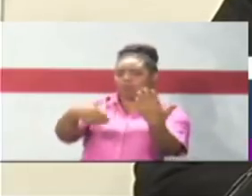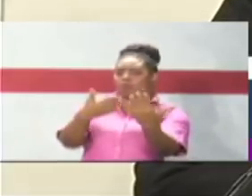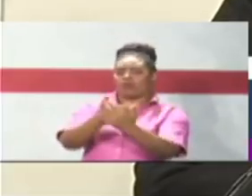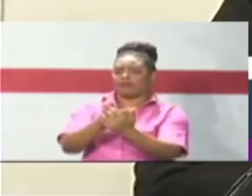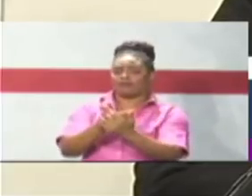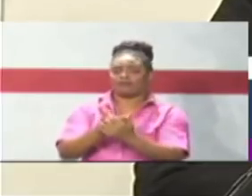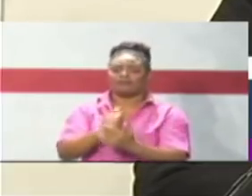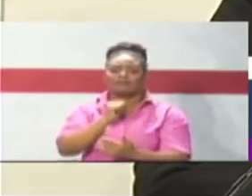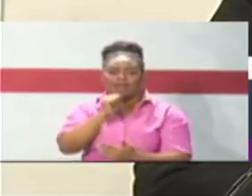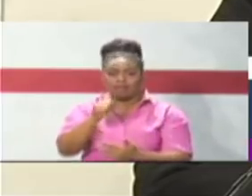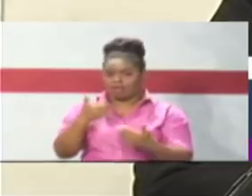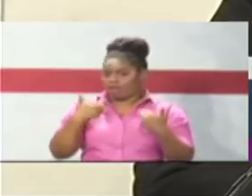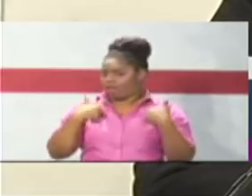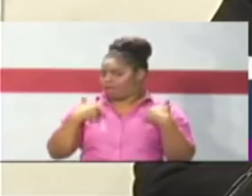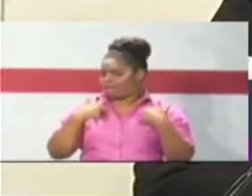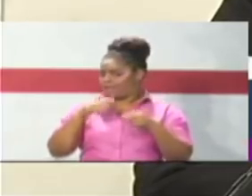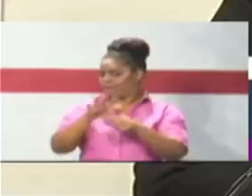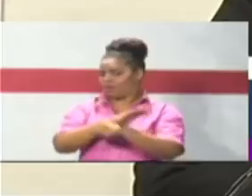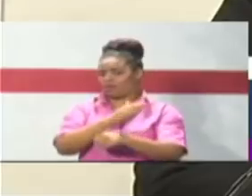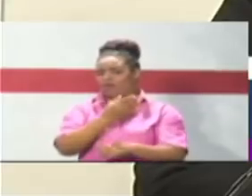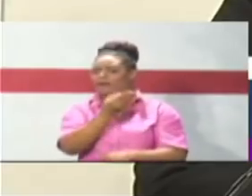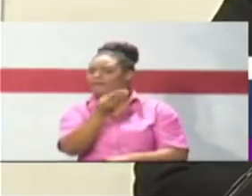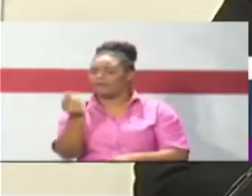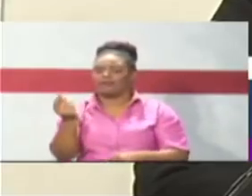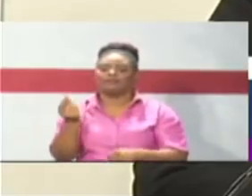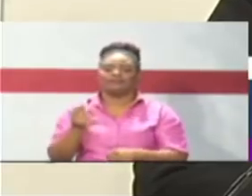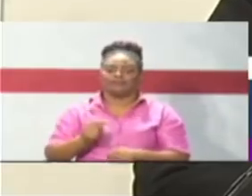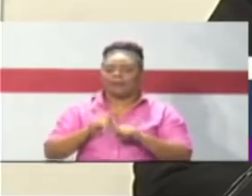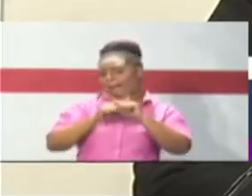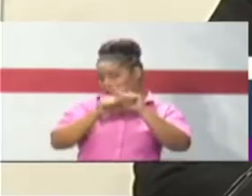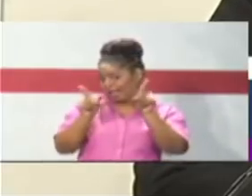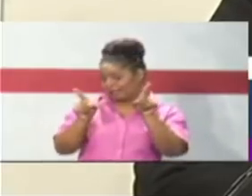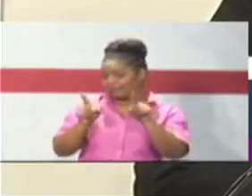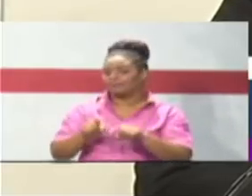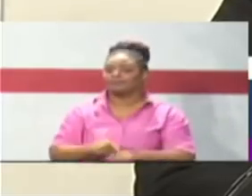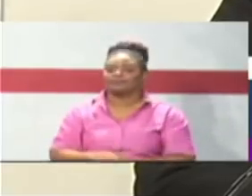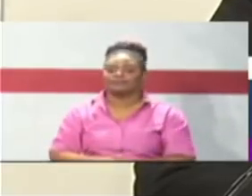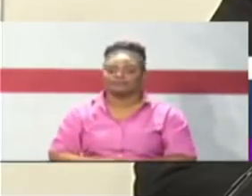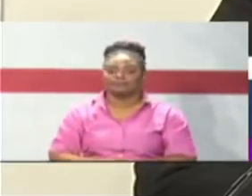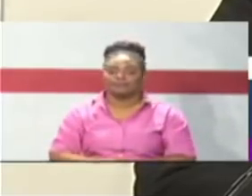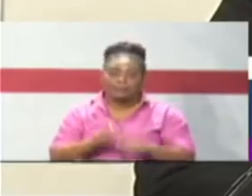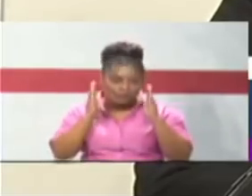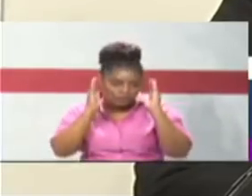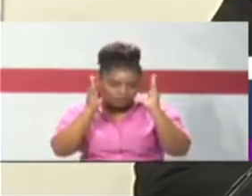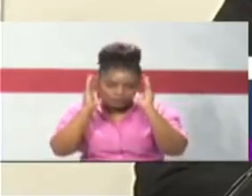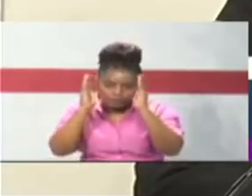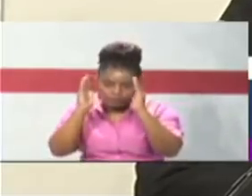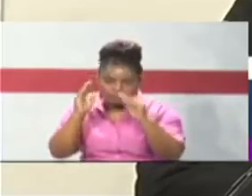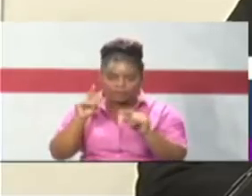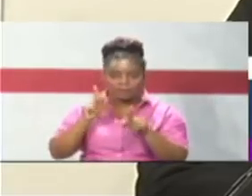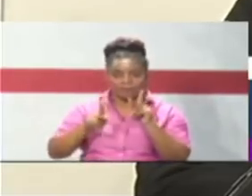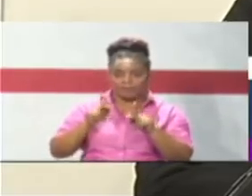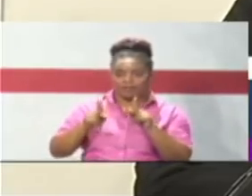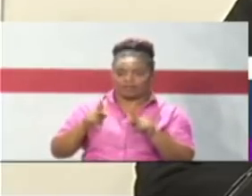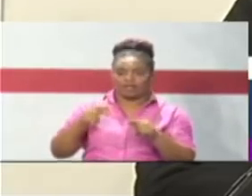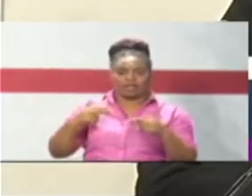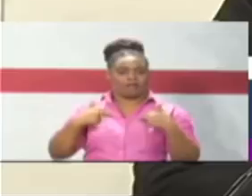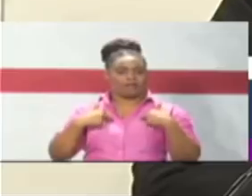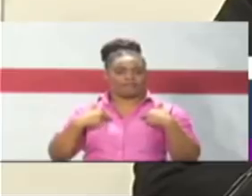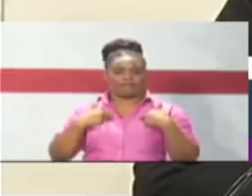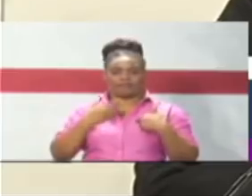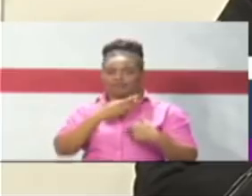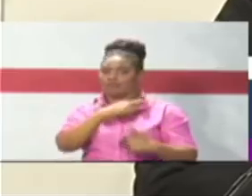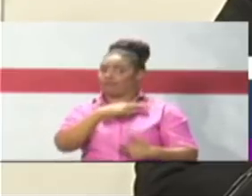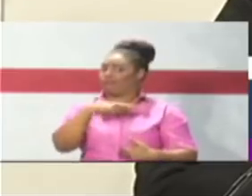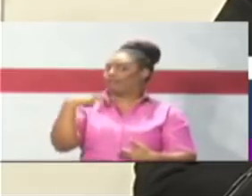to do that. And the focus is on looking at those individuals who have a higher risk of being exposed to the Delta